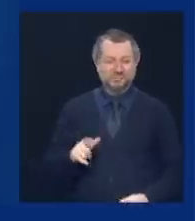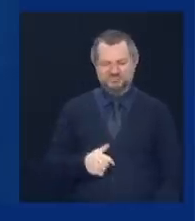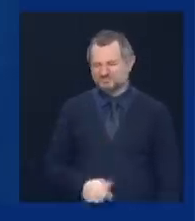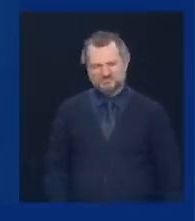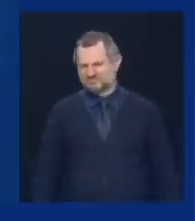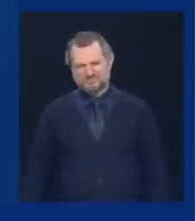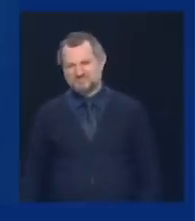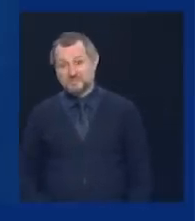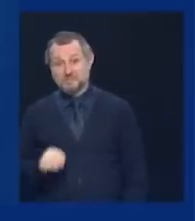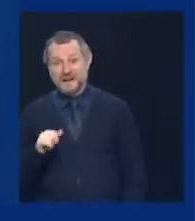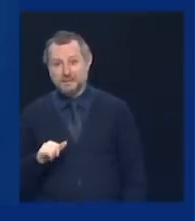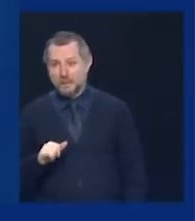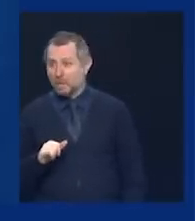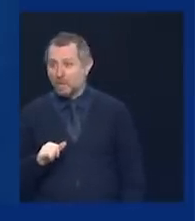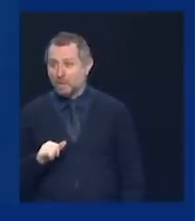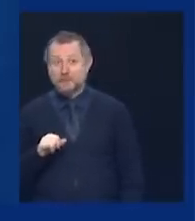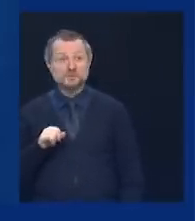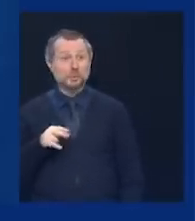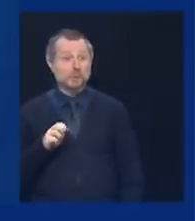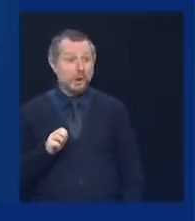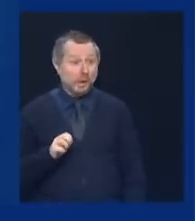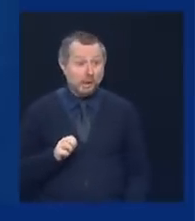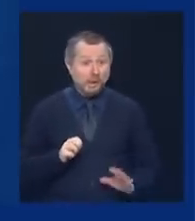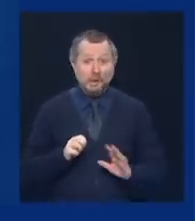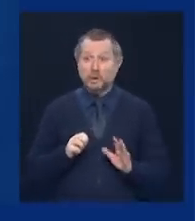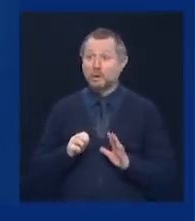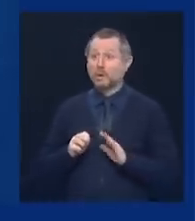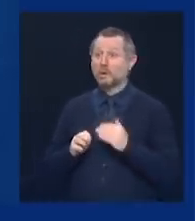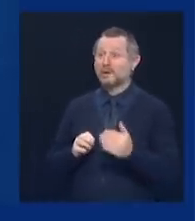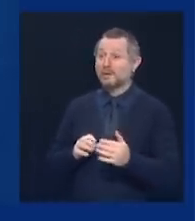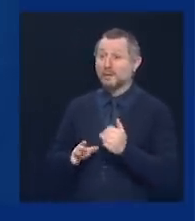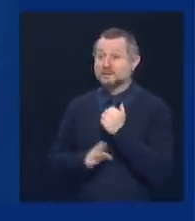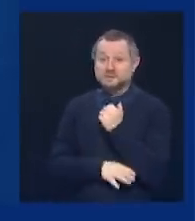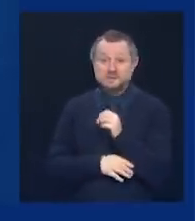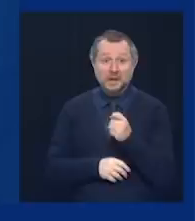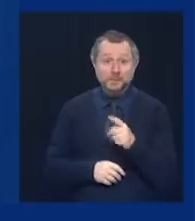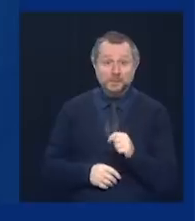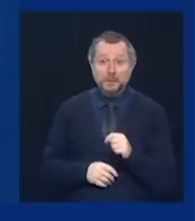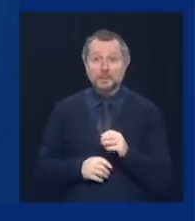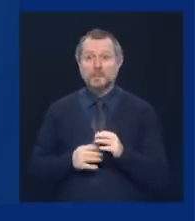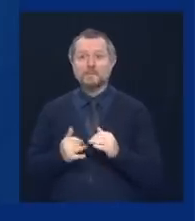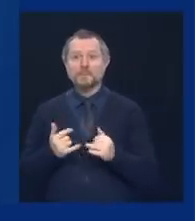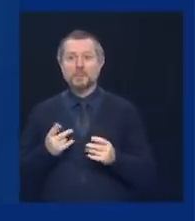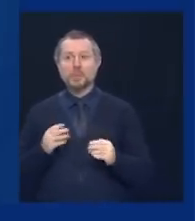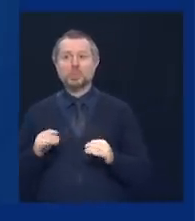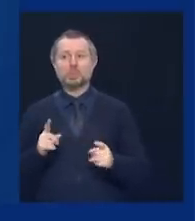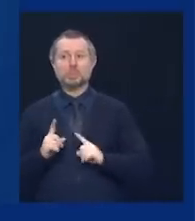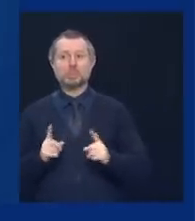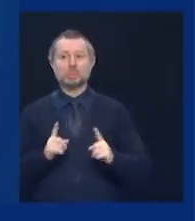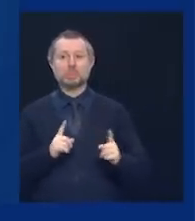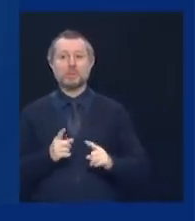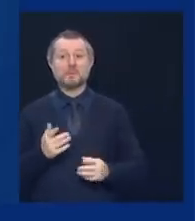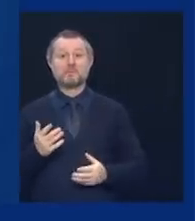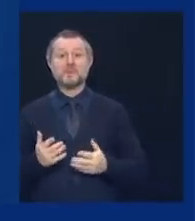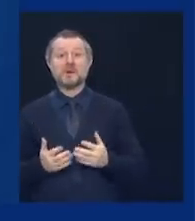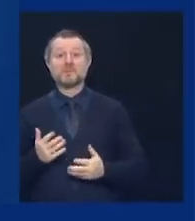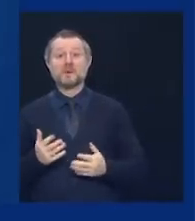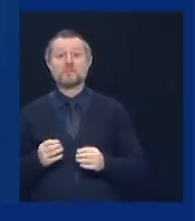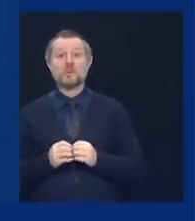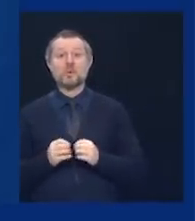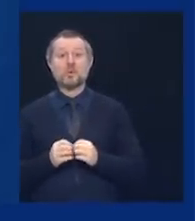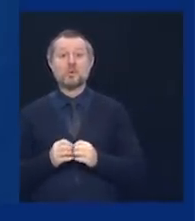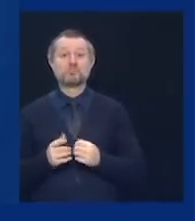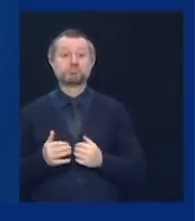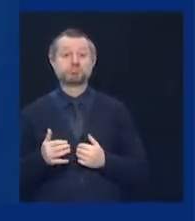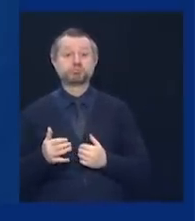First it was going to be June, then it was going to be September. Now some people are suggesting even longer.